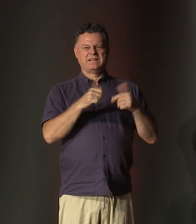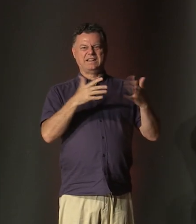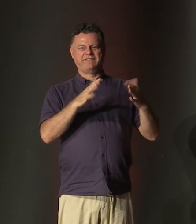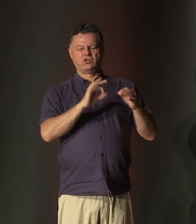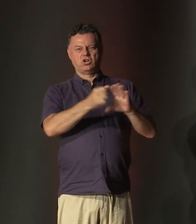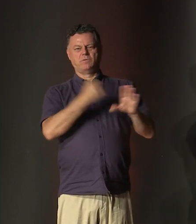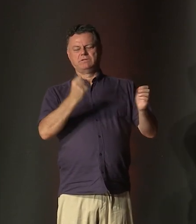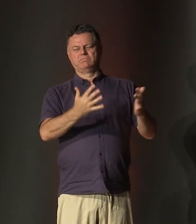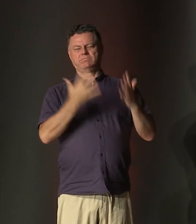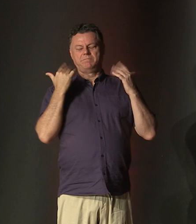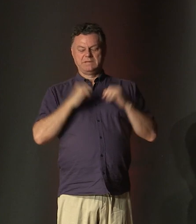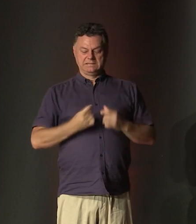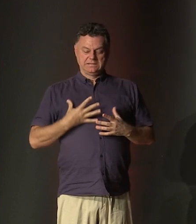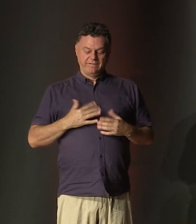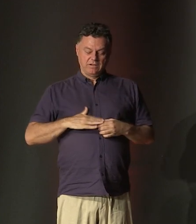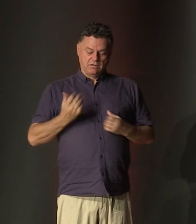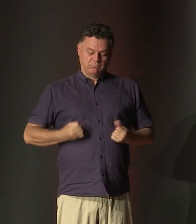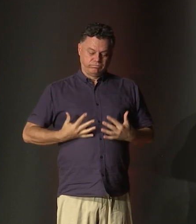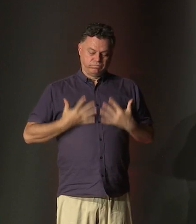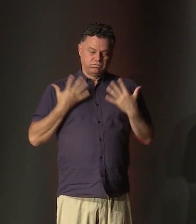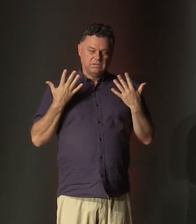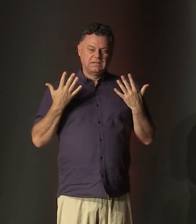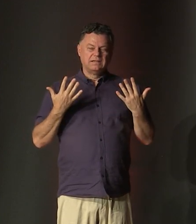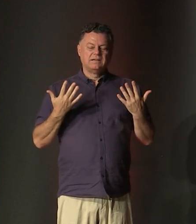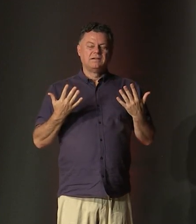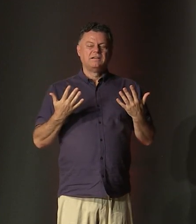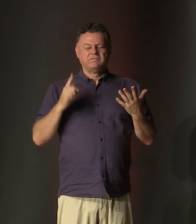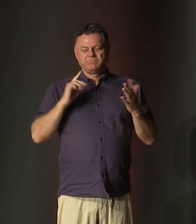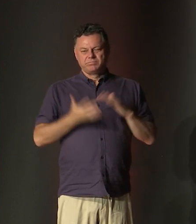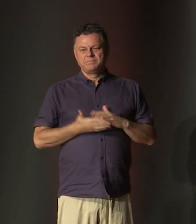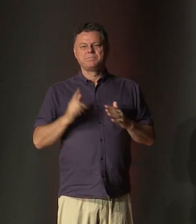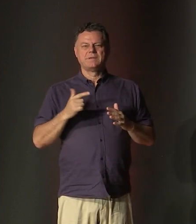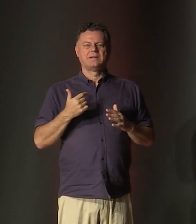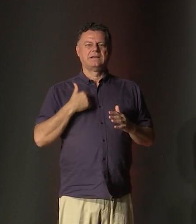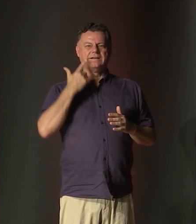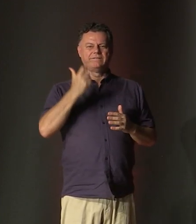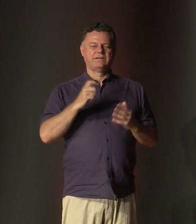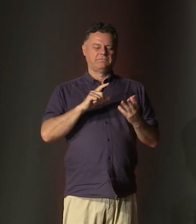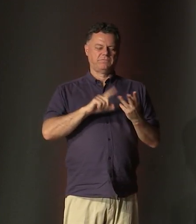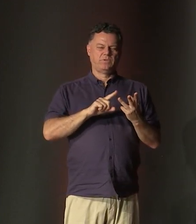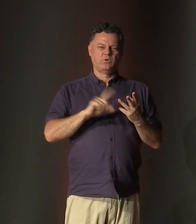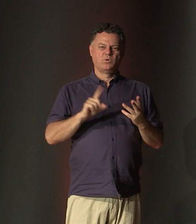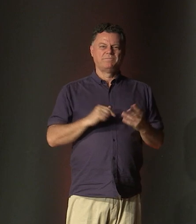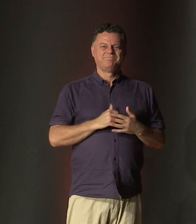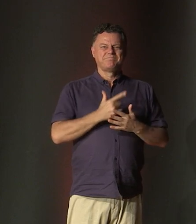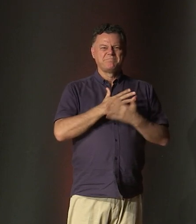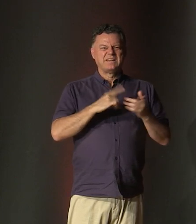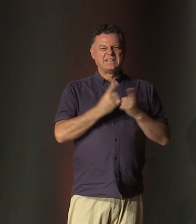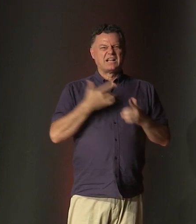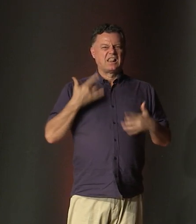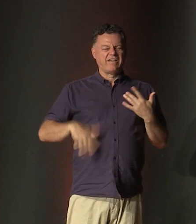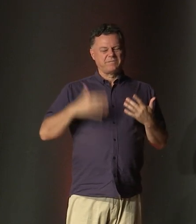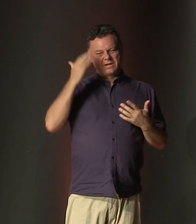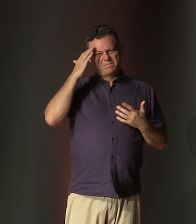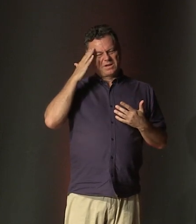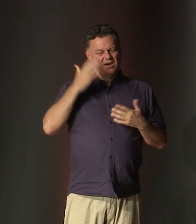Nevertheless, self-compassion was the most difficult flow for me. A lot of fears and blocks that got in my way. And